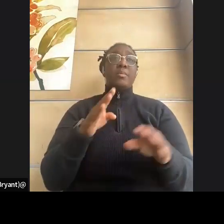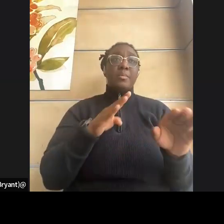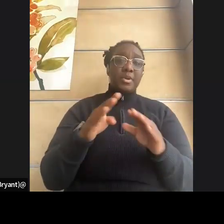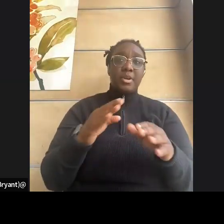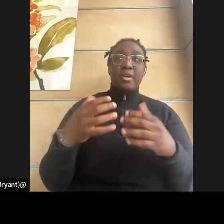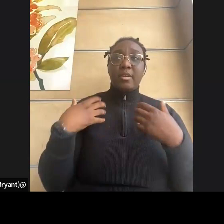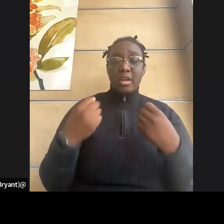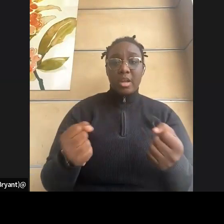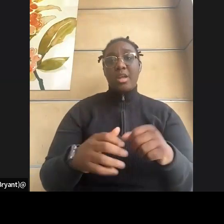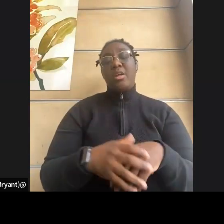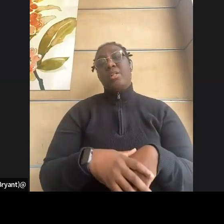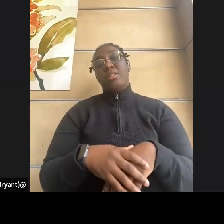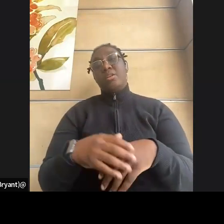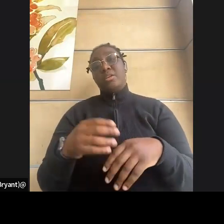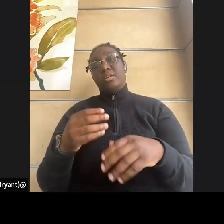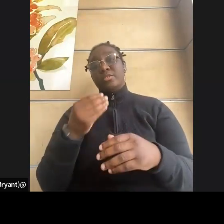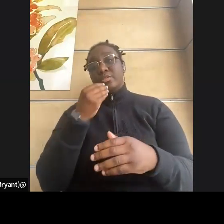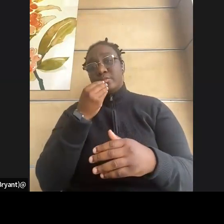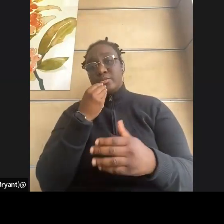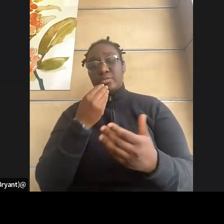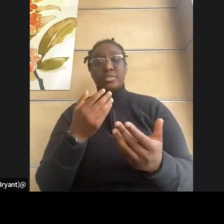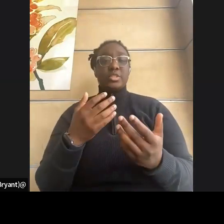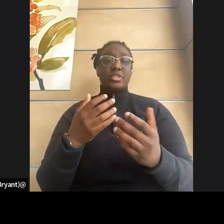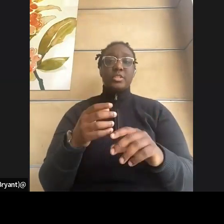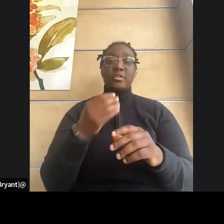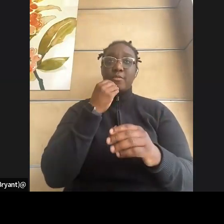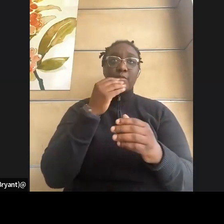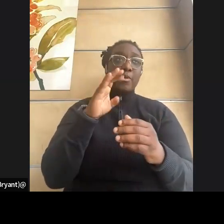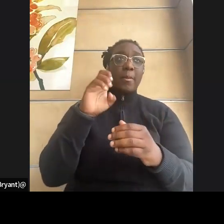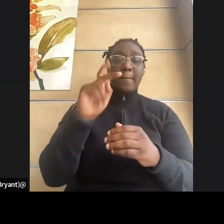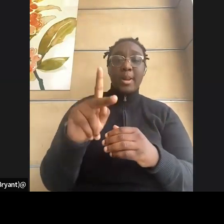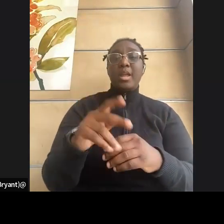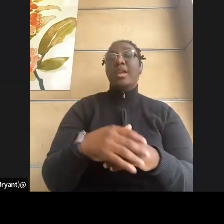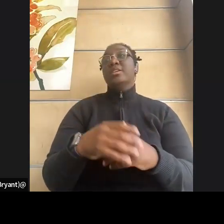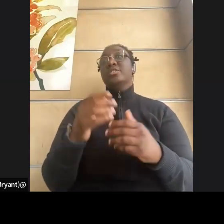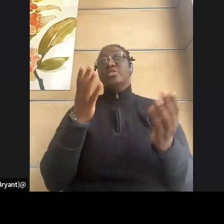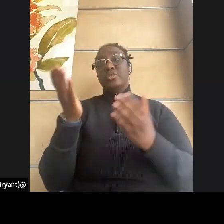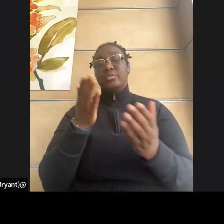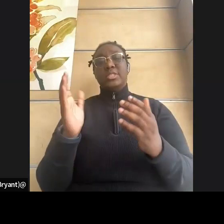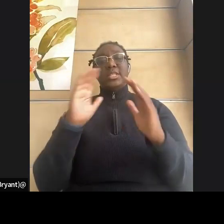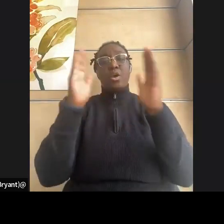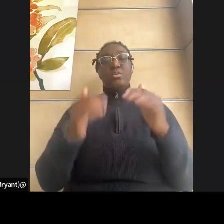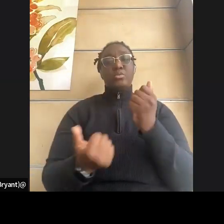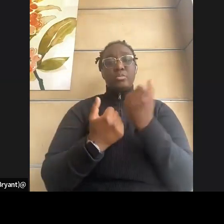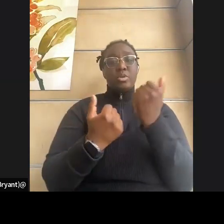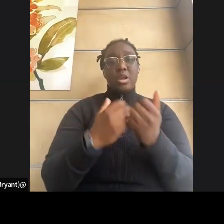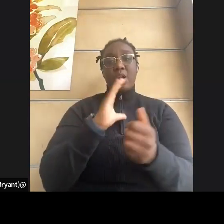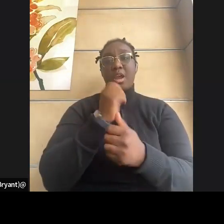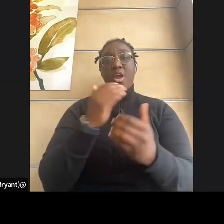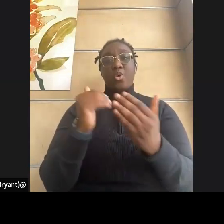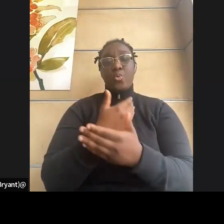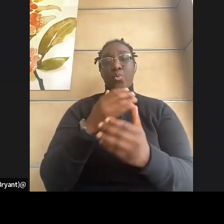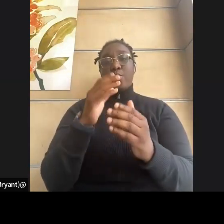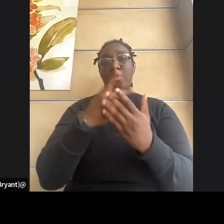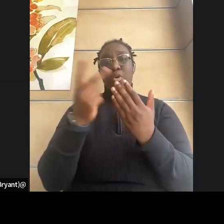nutrition education, transportation, a food bank, school-based services, housing support, and our newest program is case management